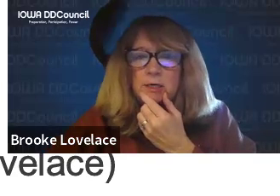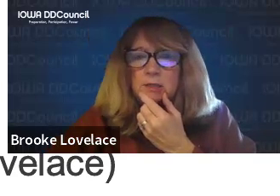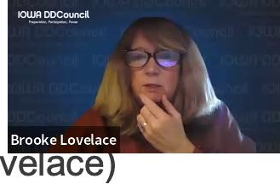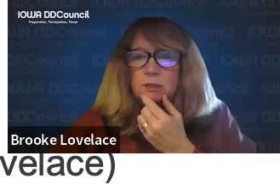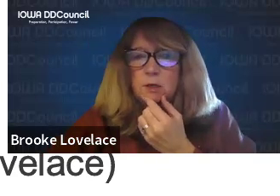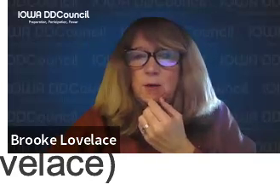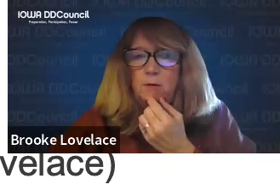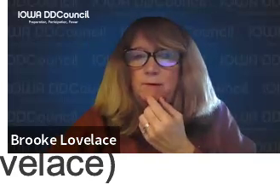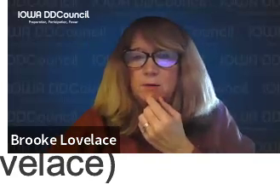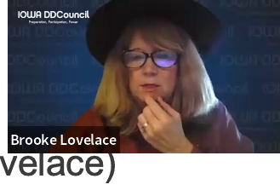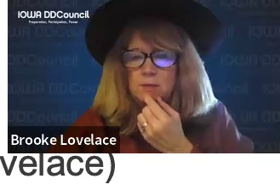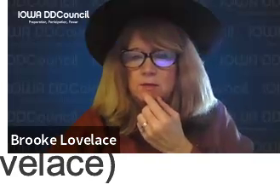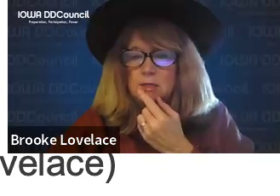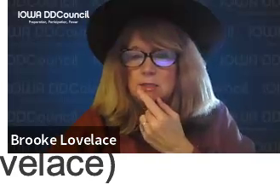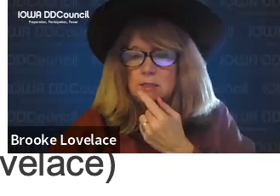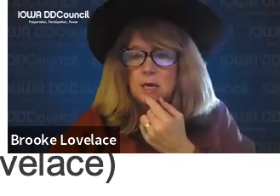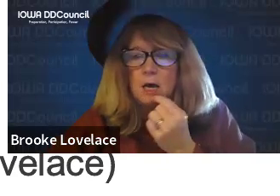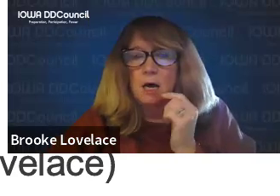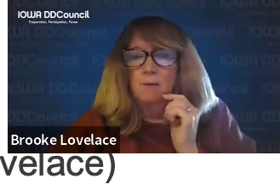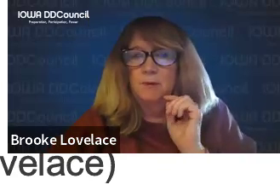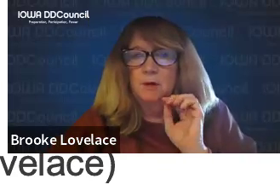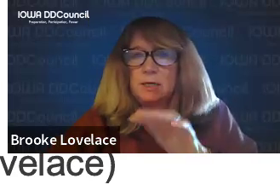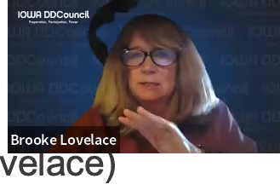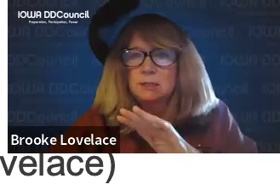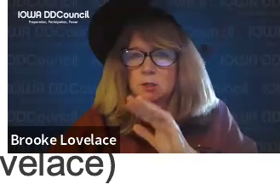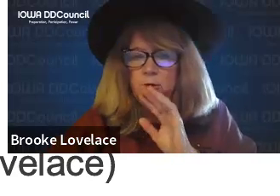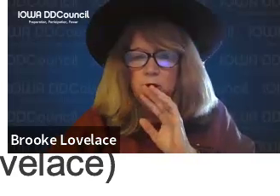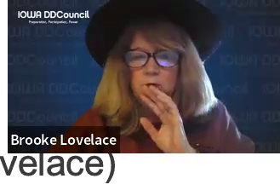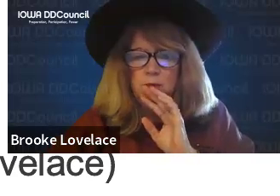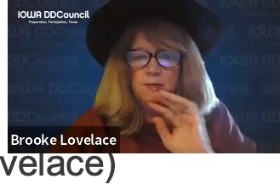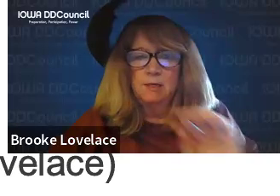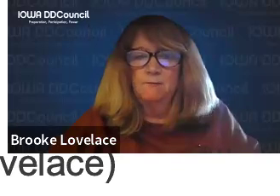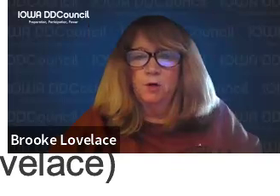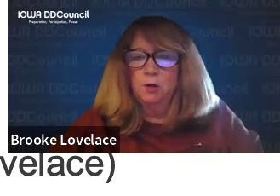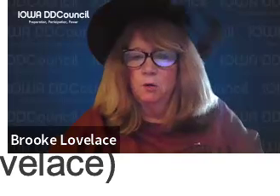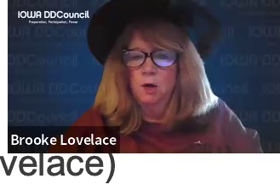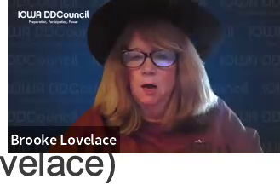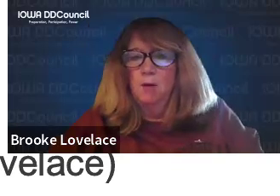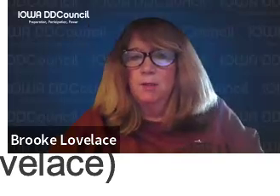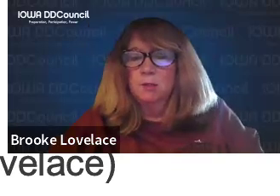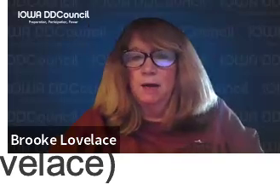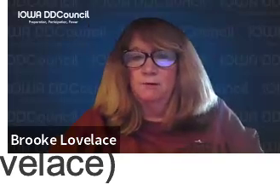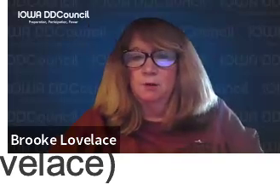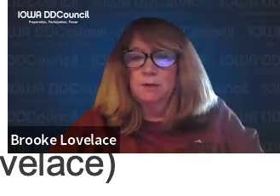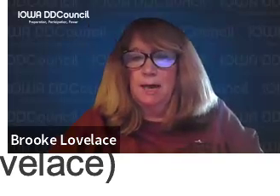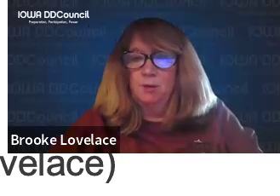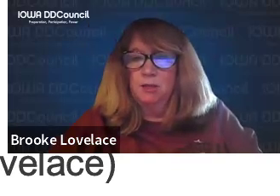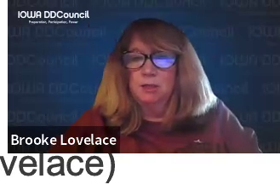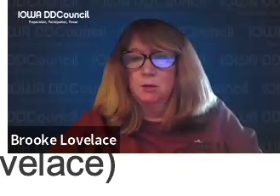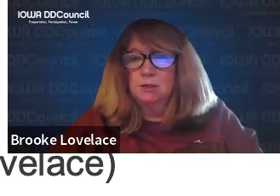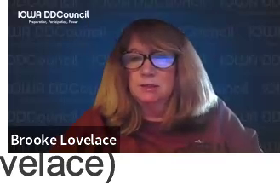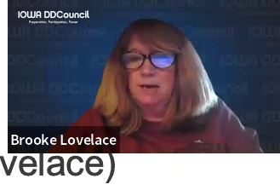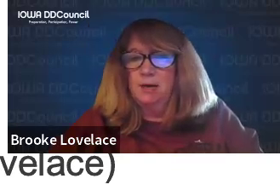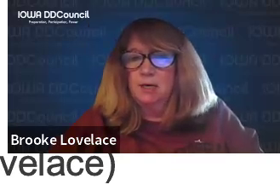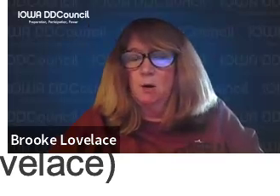get started here. I just want to do a couple of housekeeping things. There is an interpreter that should be pinned for you. We do have closed